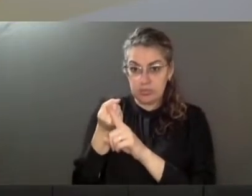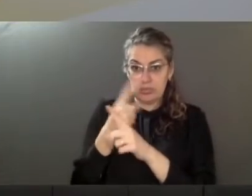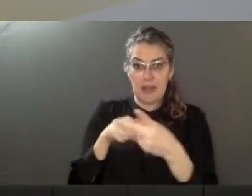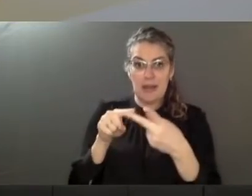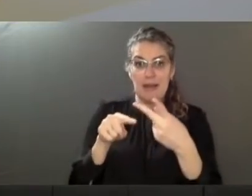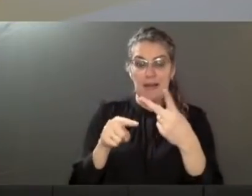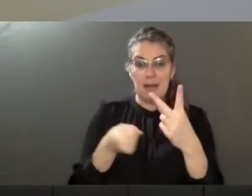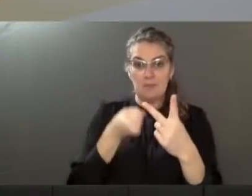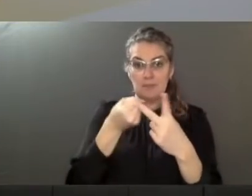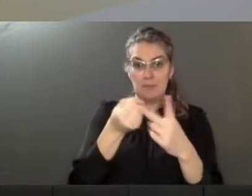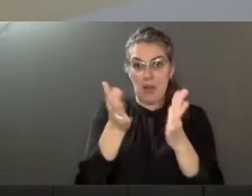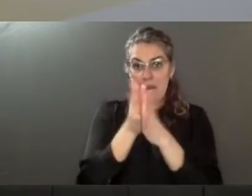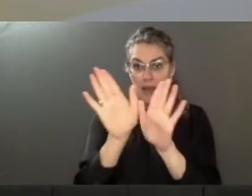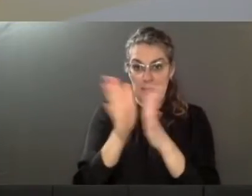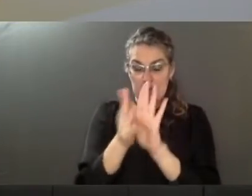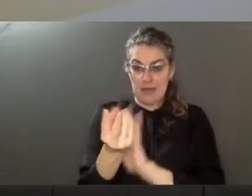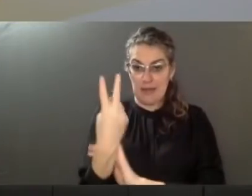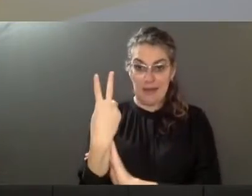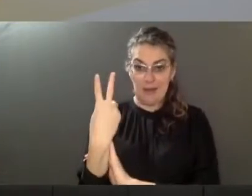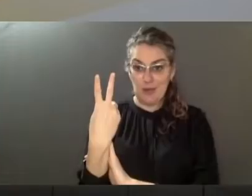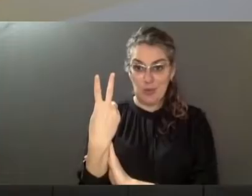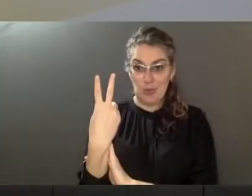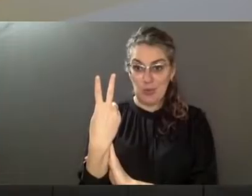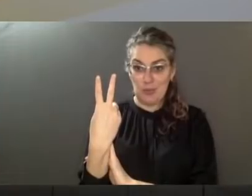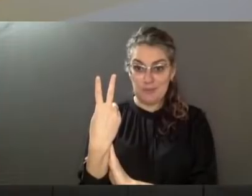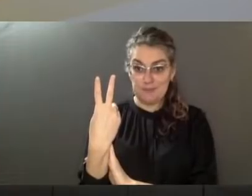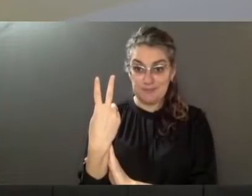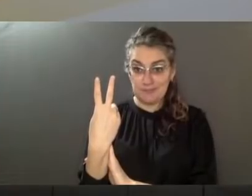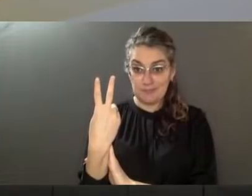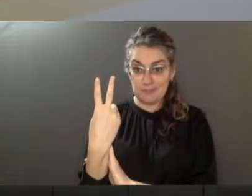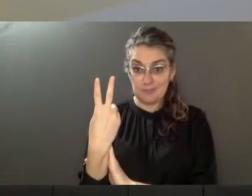Sunday, both having, with